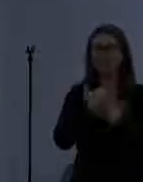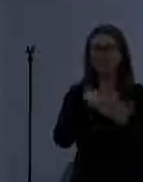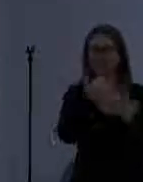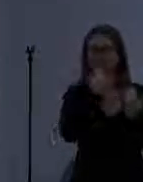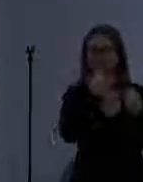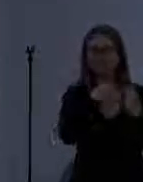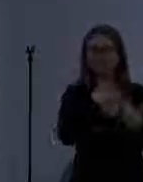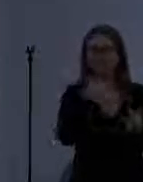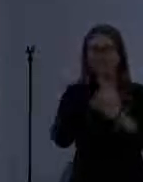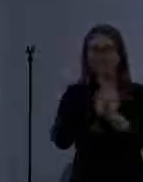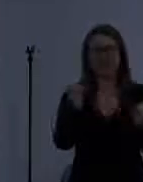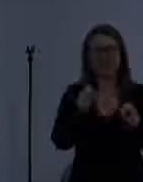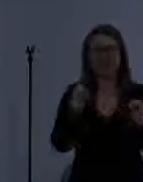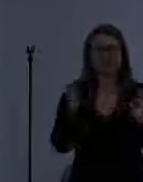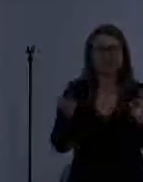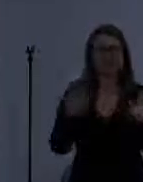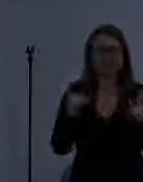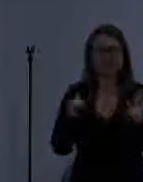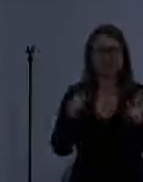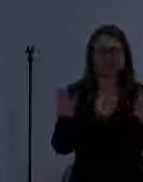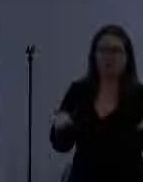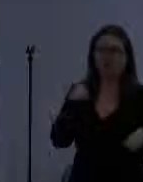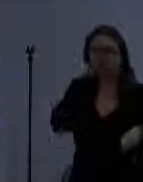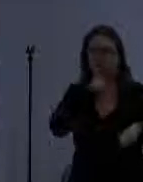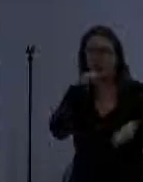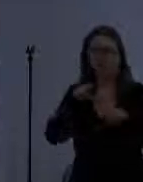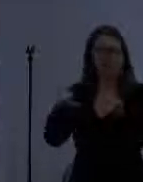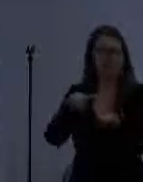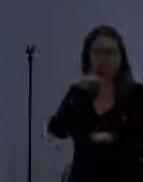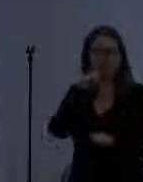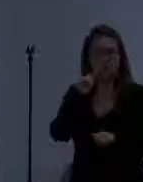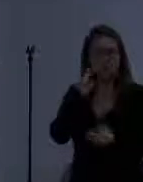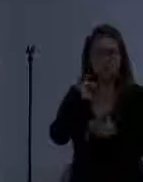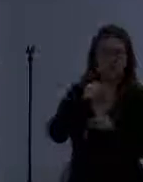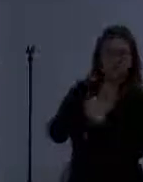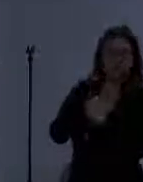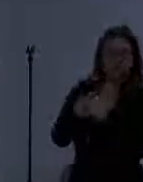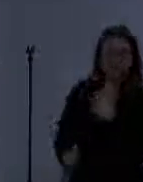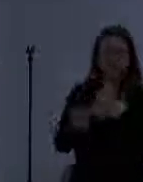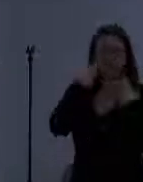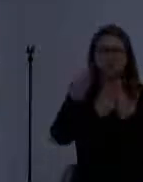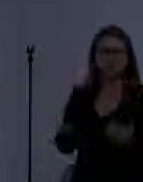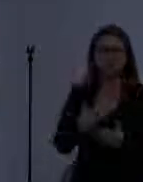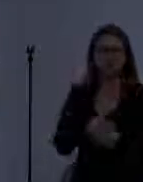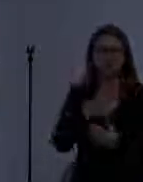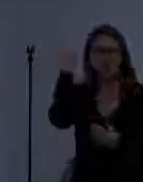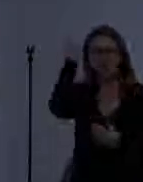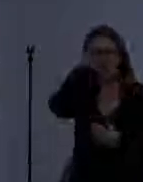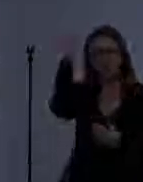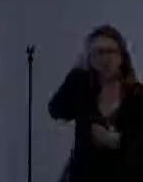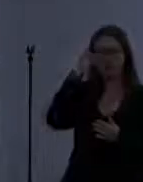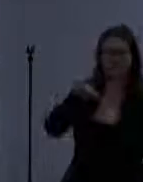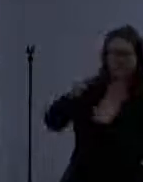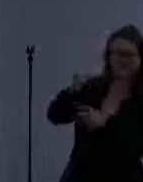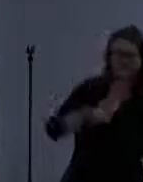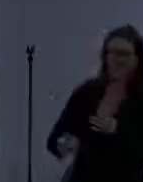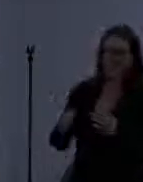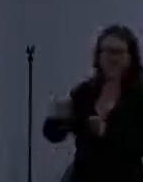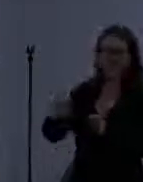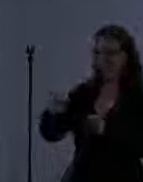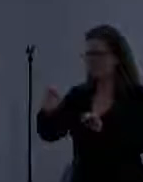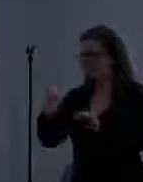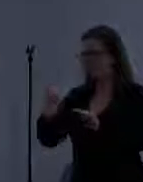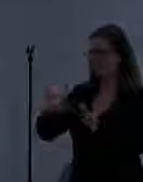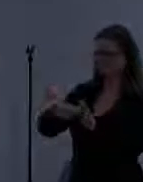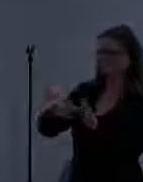in therapeutic massage, and they really hadn't thought about what the effect might be, and they didn't know enough about the person's disability to know